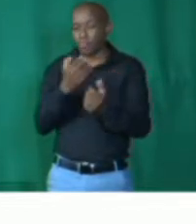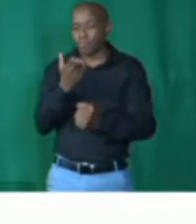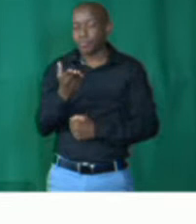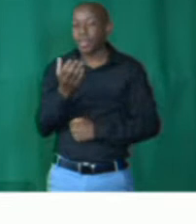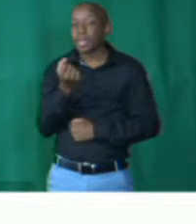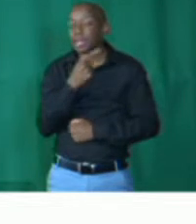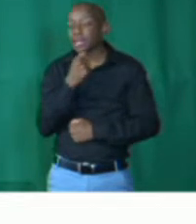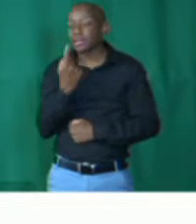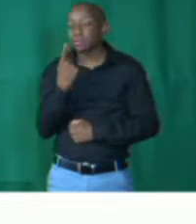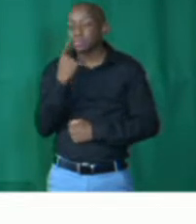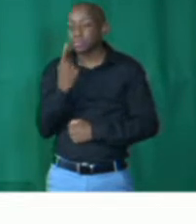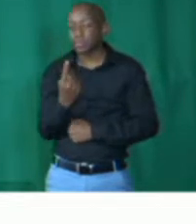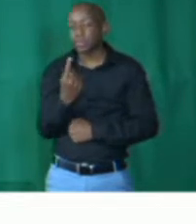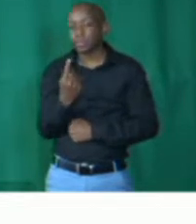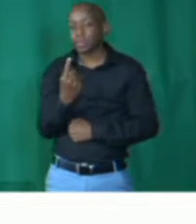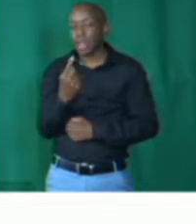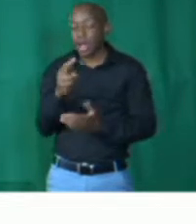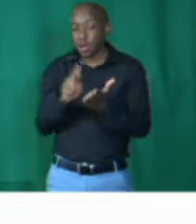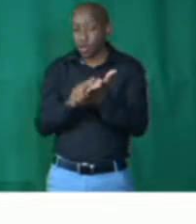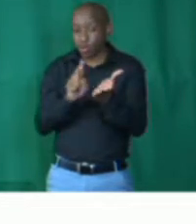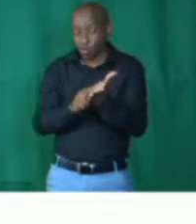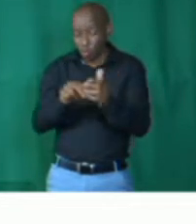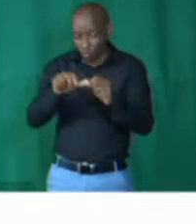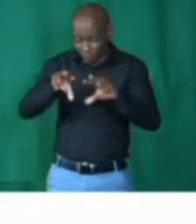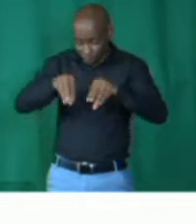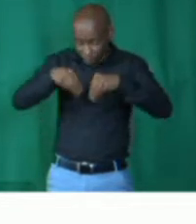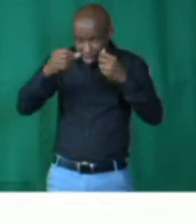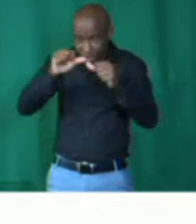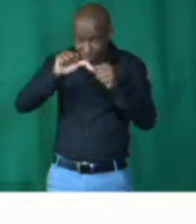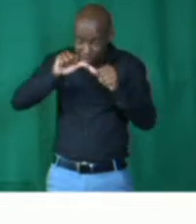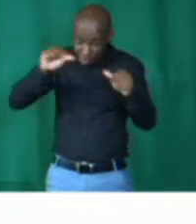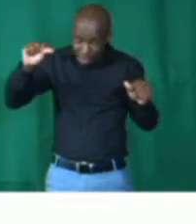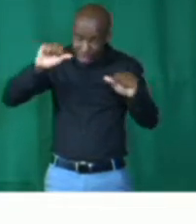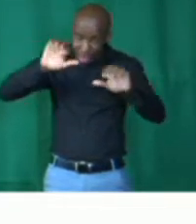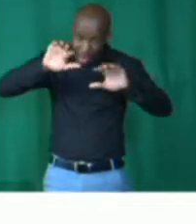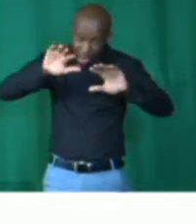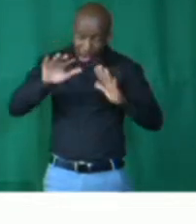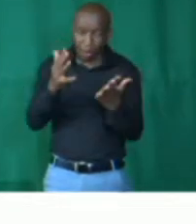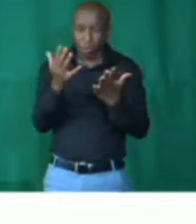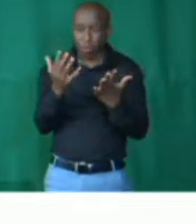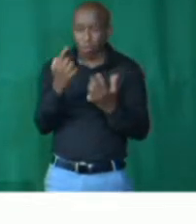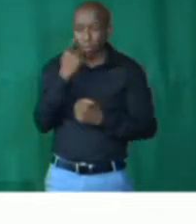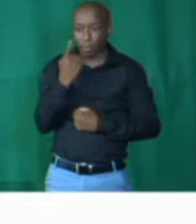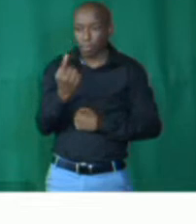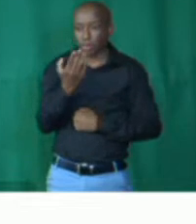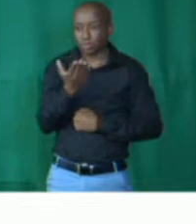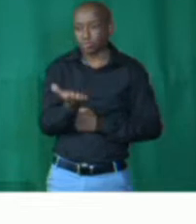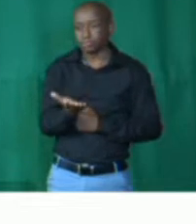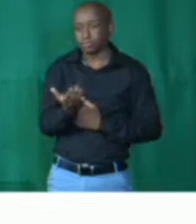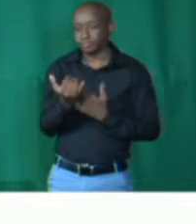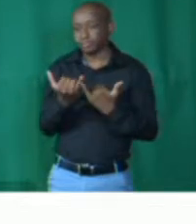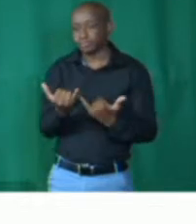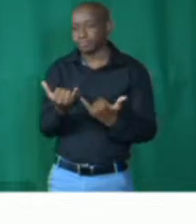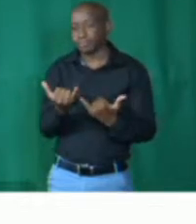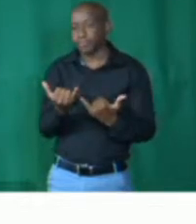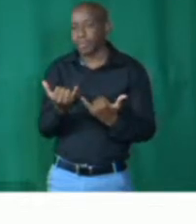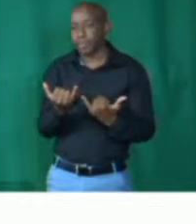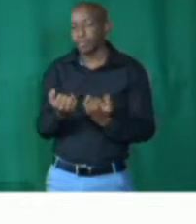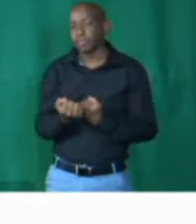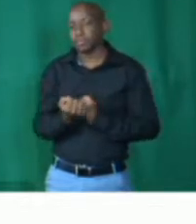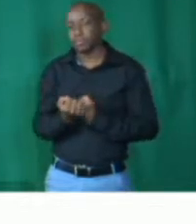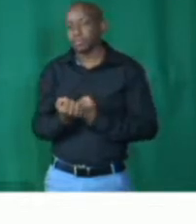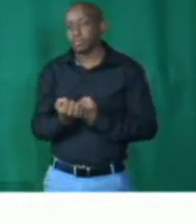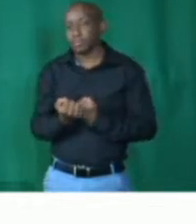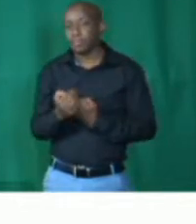can use this idea of Pythagoras theorem to find the length of what? Of slanting line